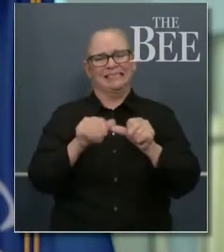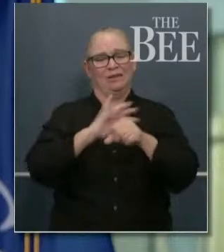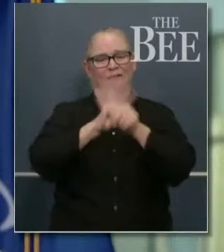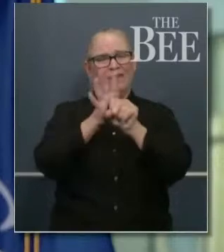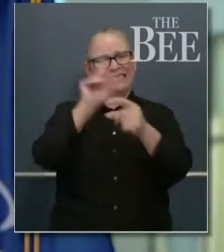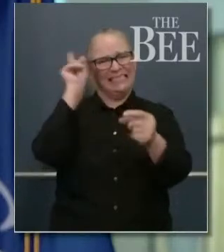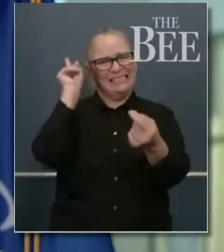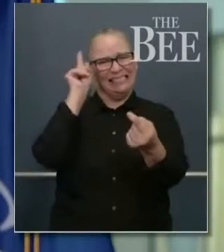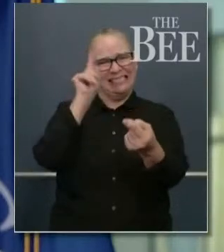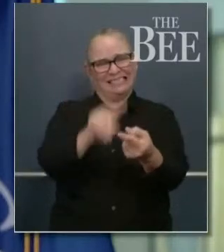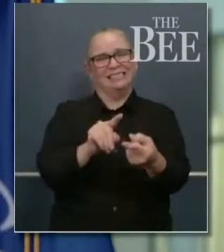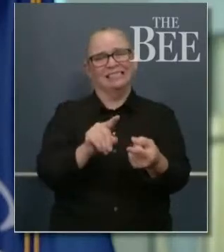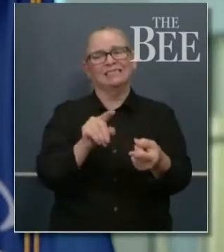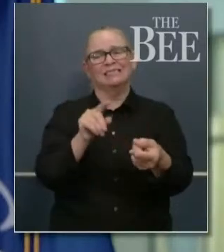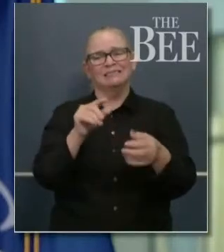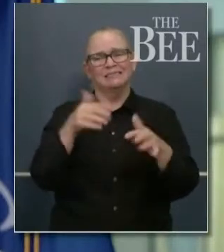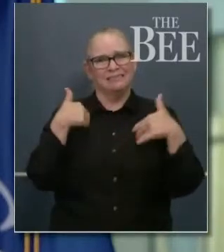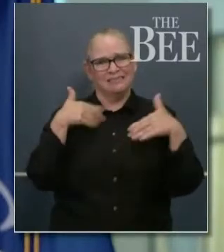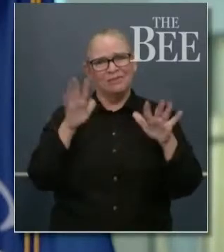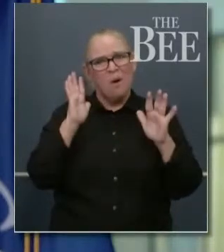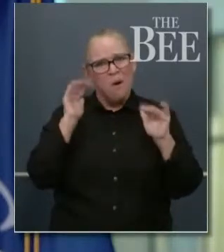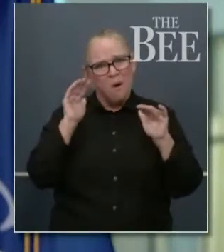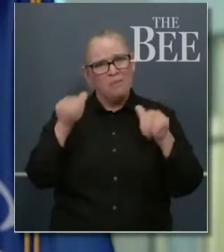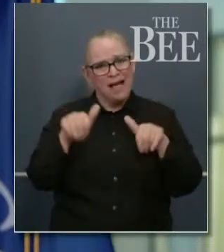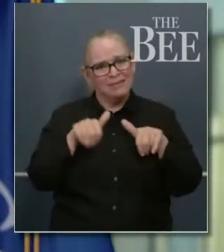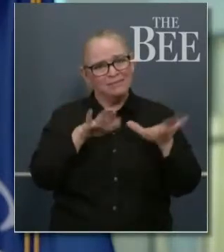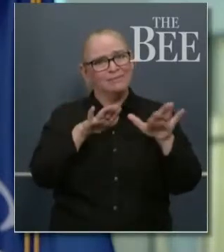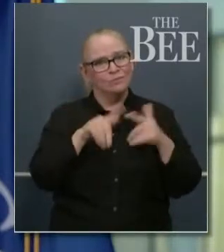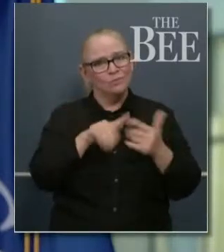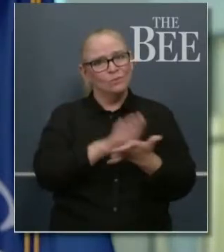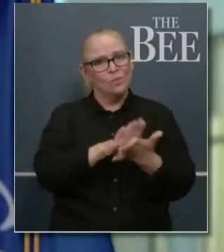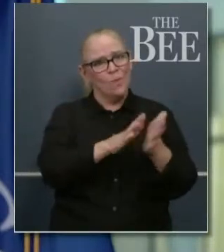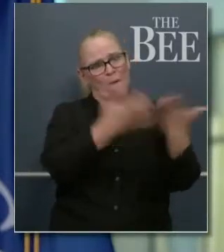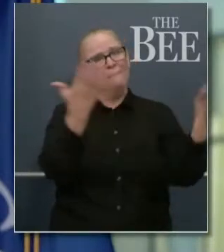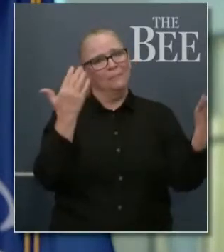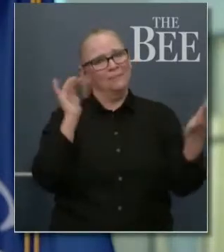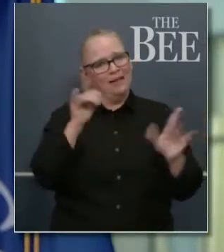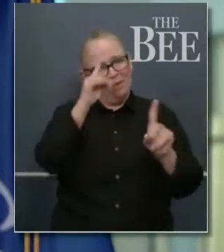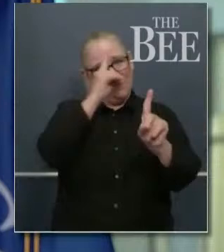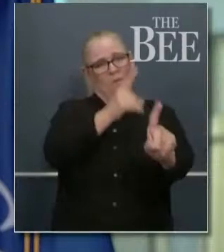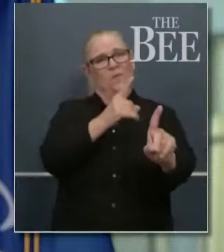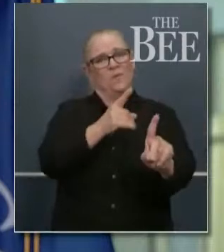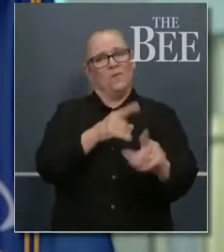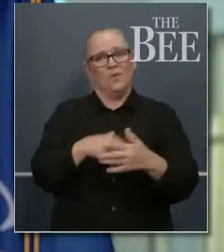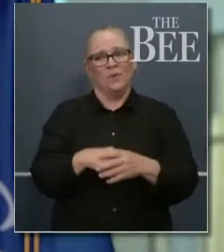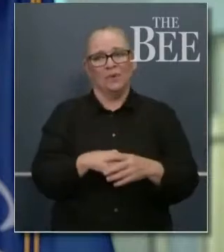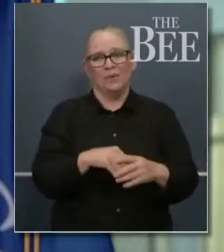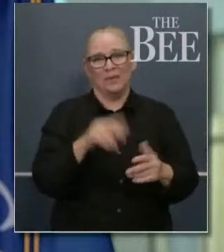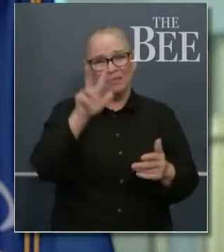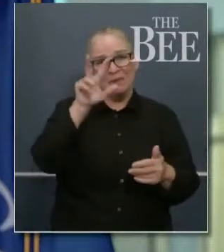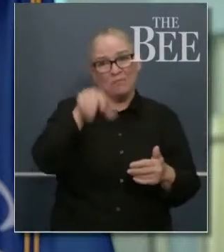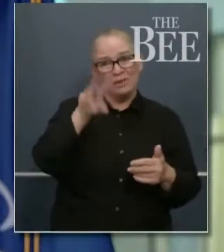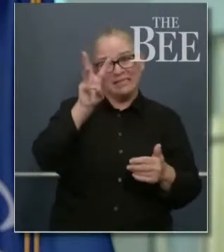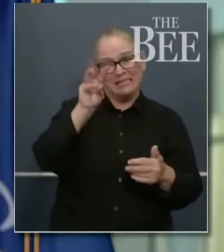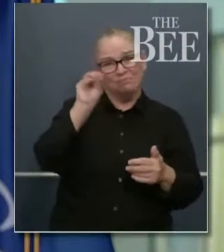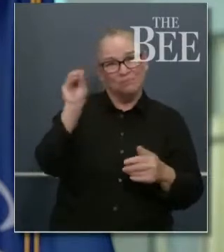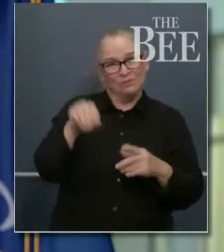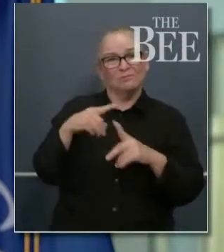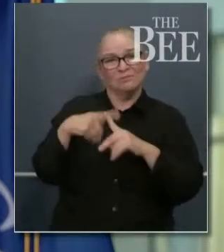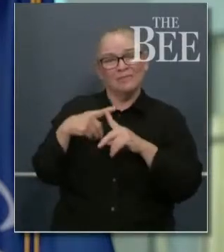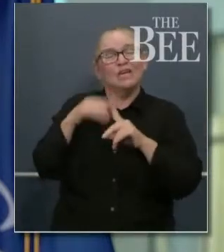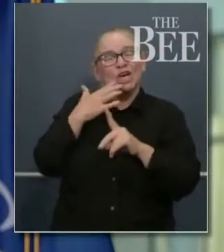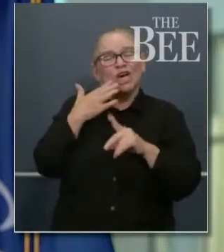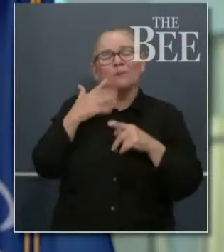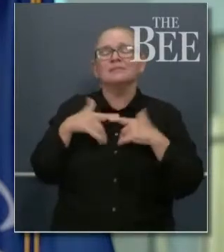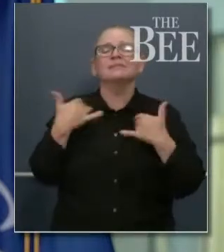made in reducing the transmission of this disease. 3.6% positivity rate is encouraging, but we've got to